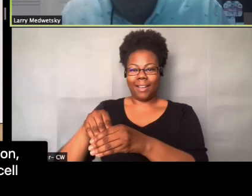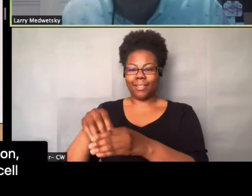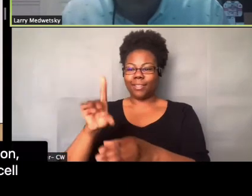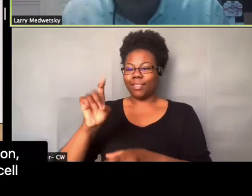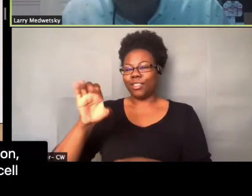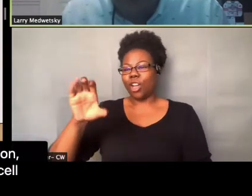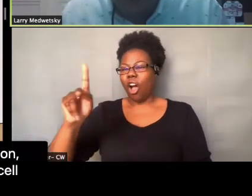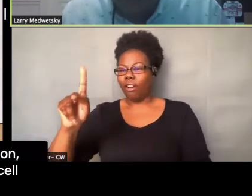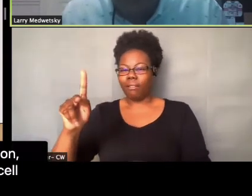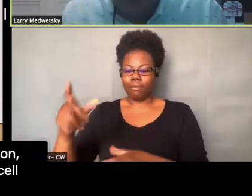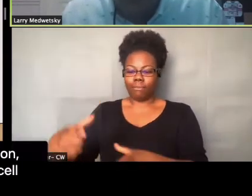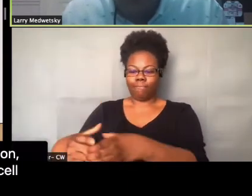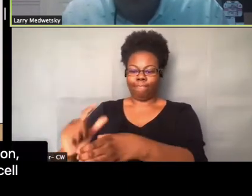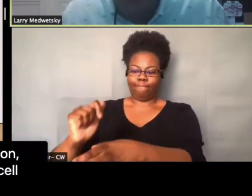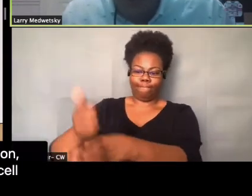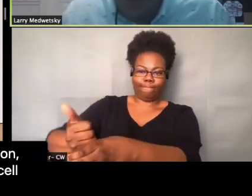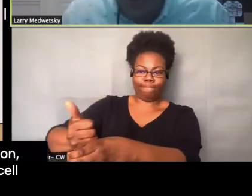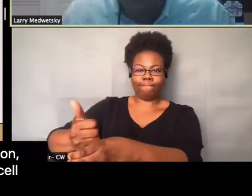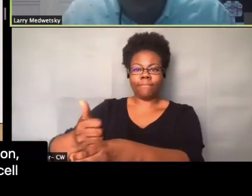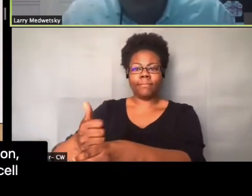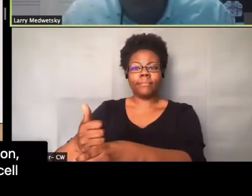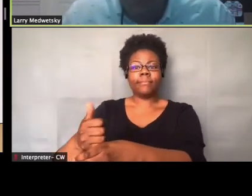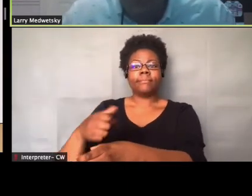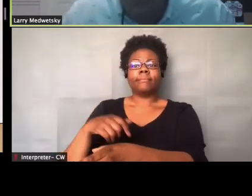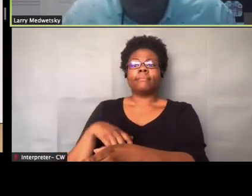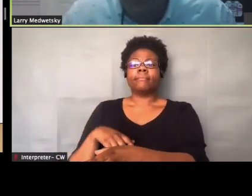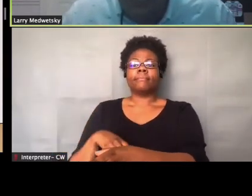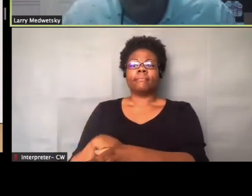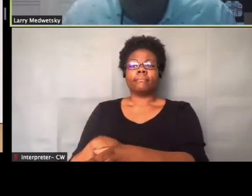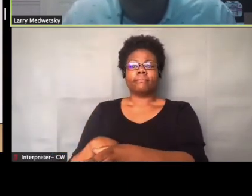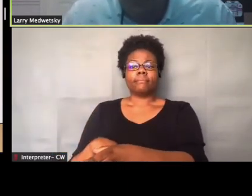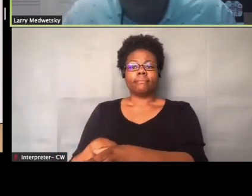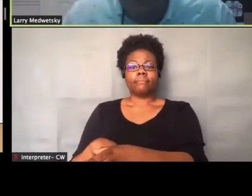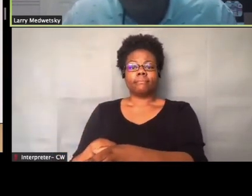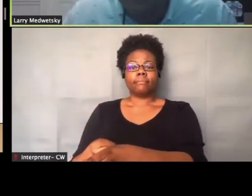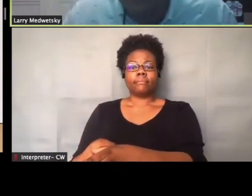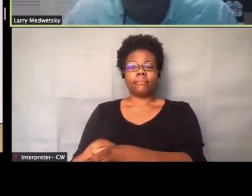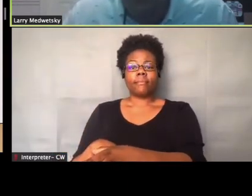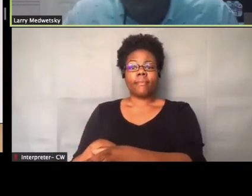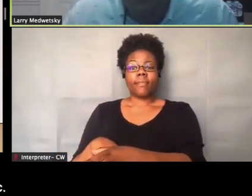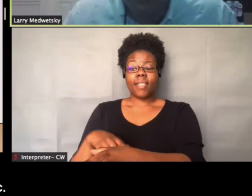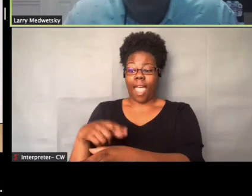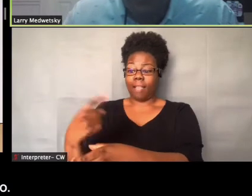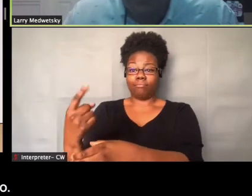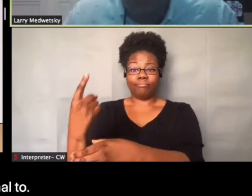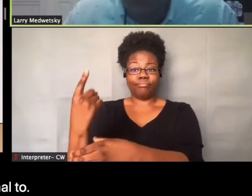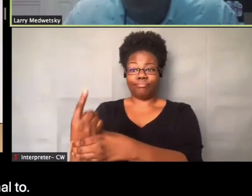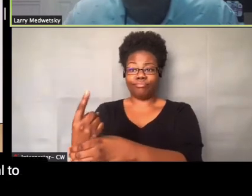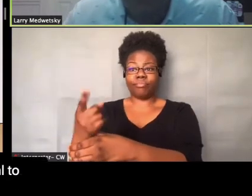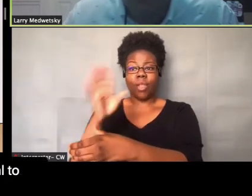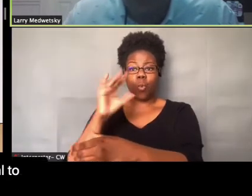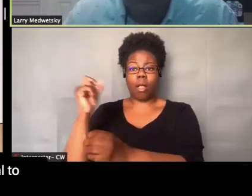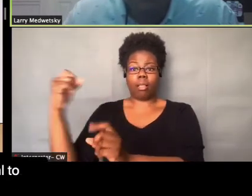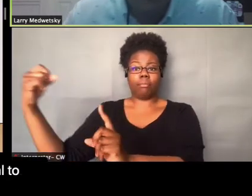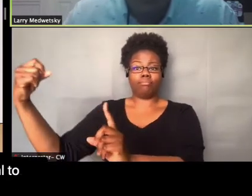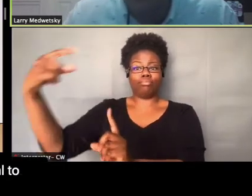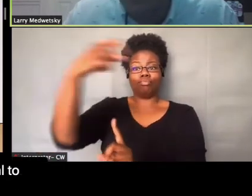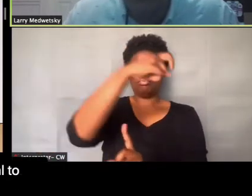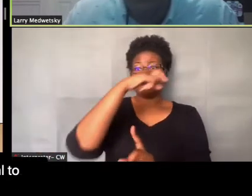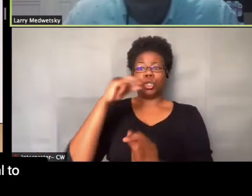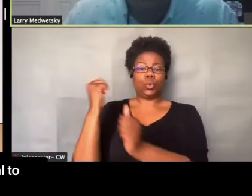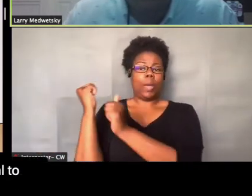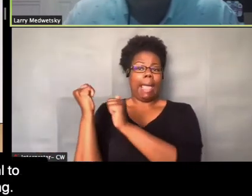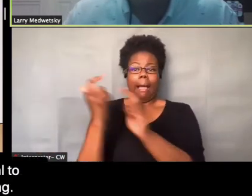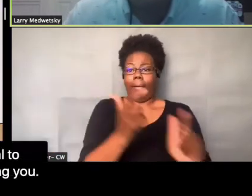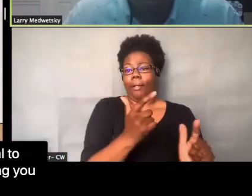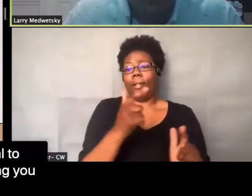player, TV, etc. And then it allowed the radio pen to send a signal to any of the radio compatible hearing aids,